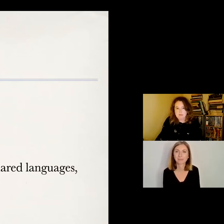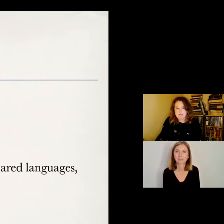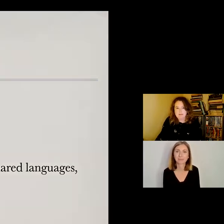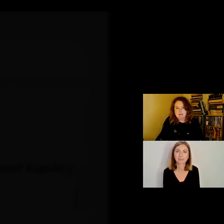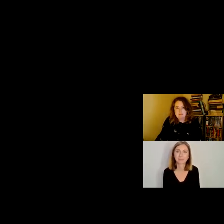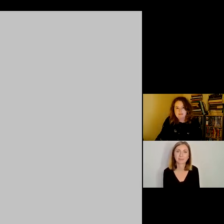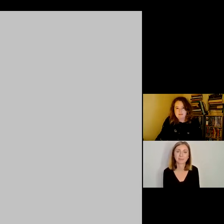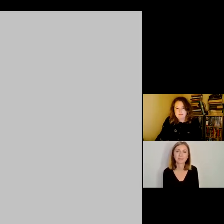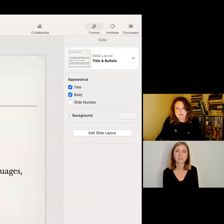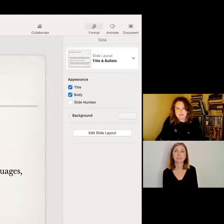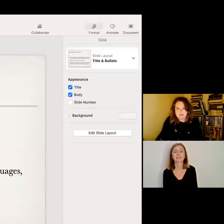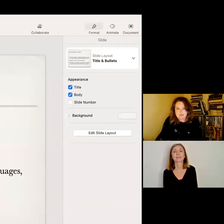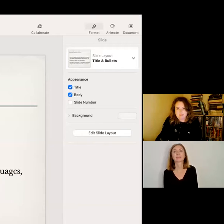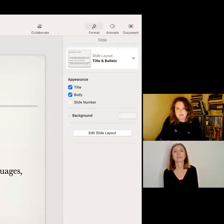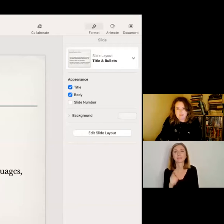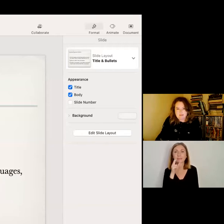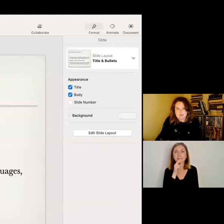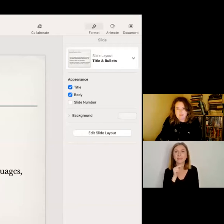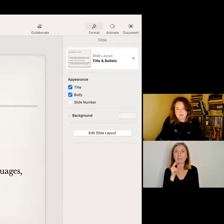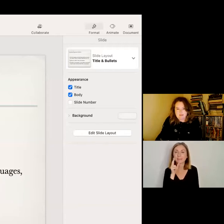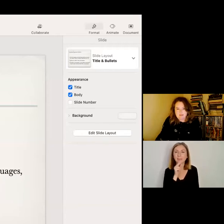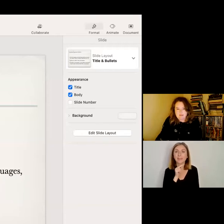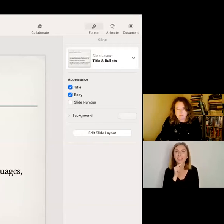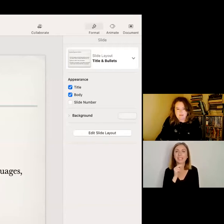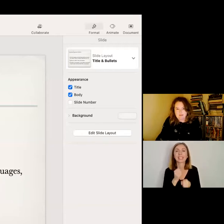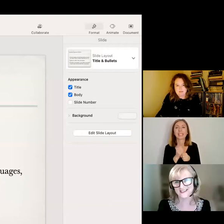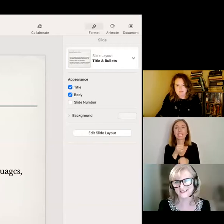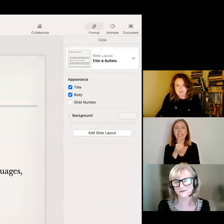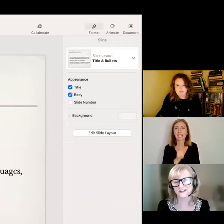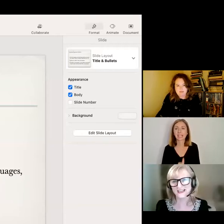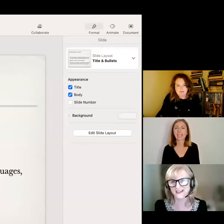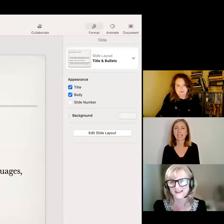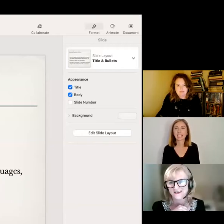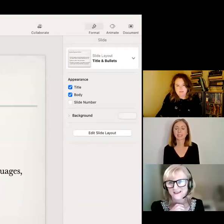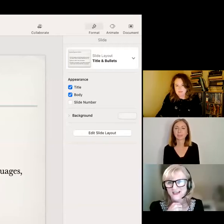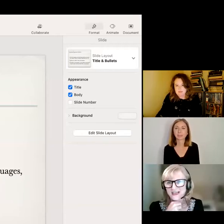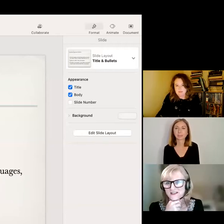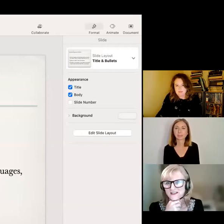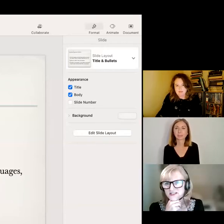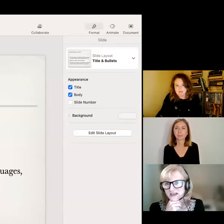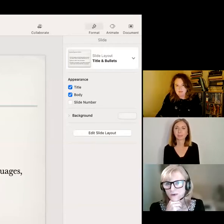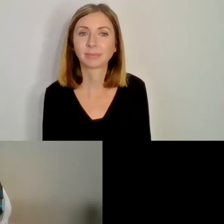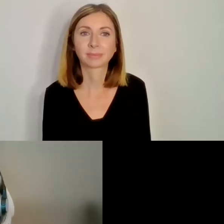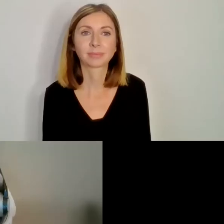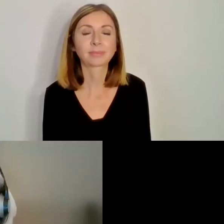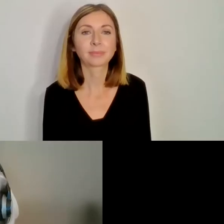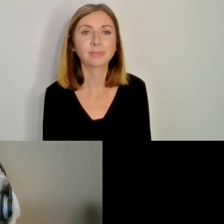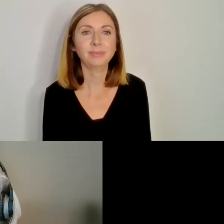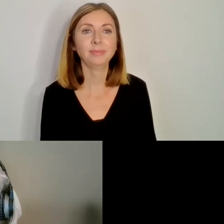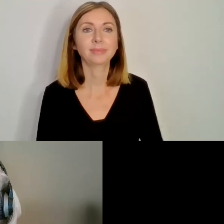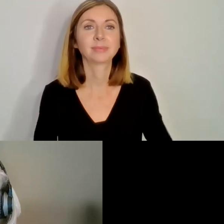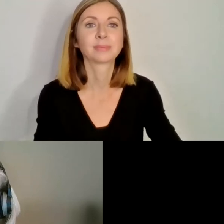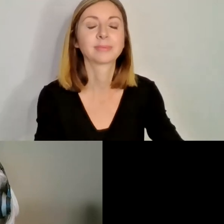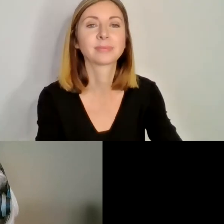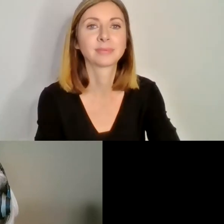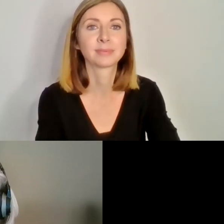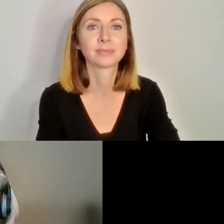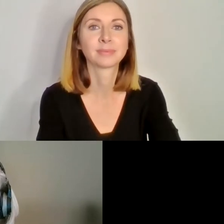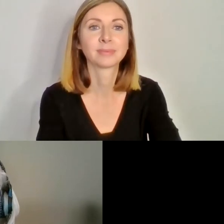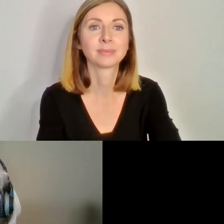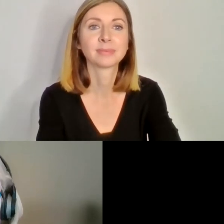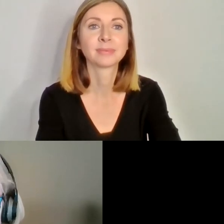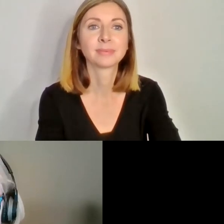Hello everyone, Elva. pleasure. special and as we're doing ways to do it,